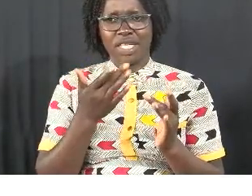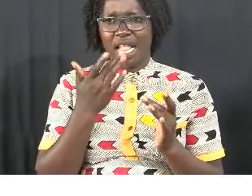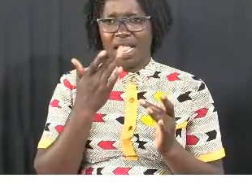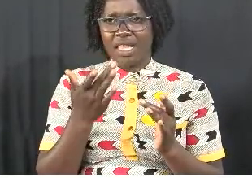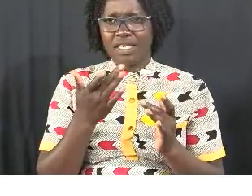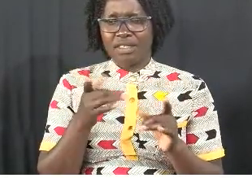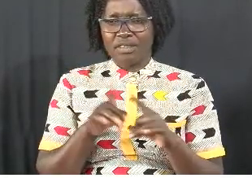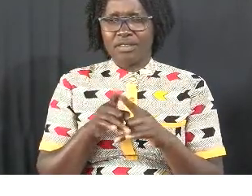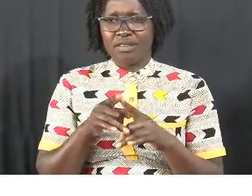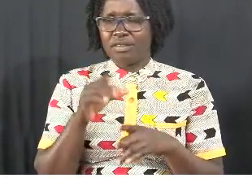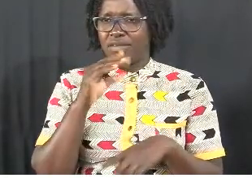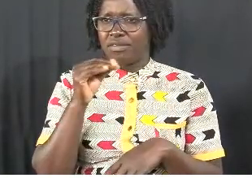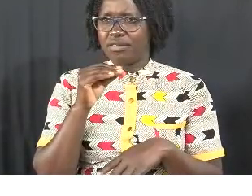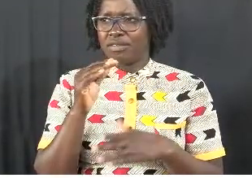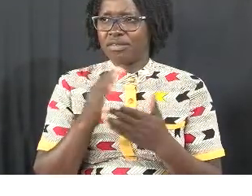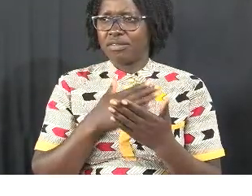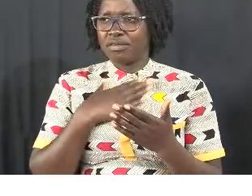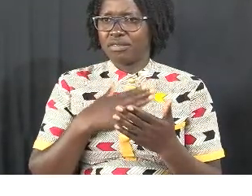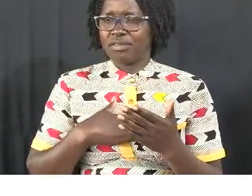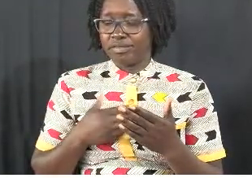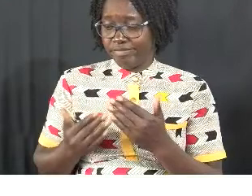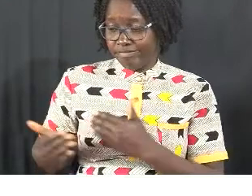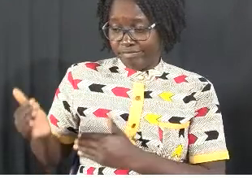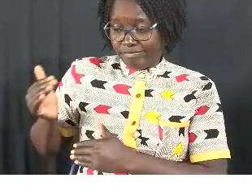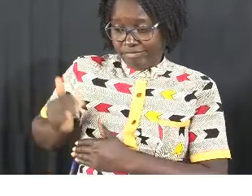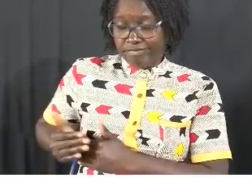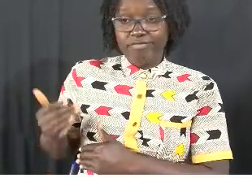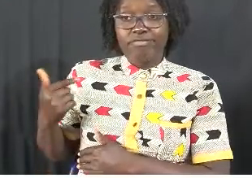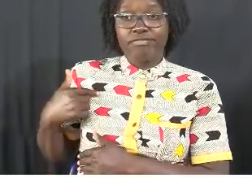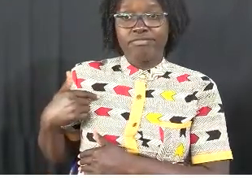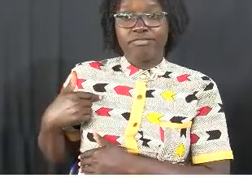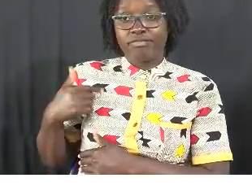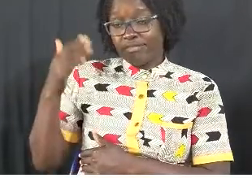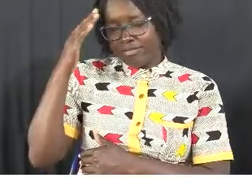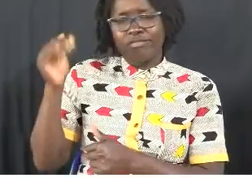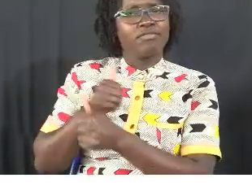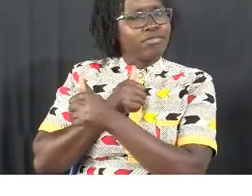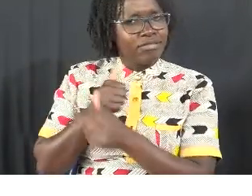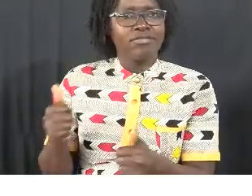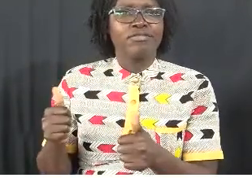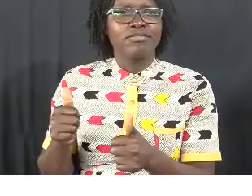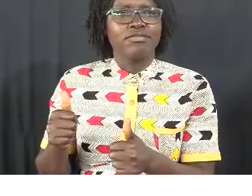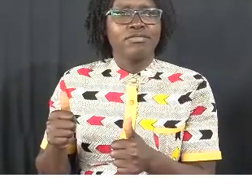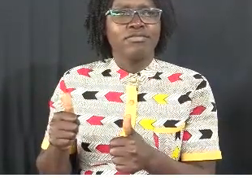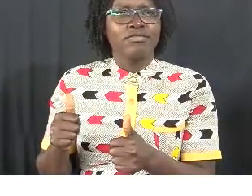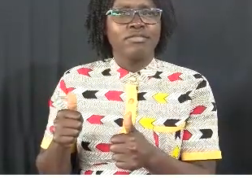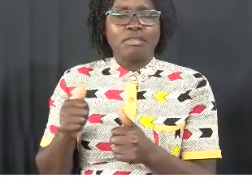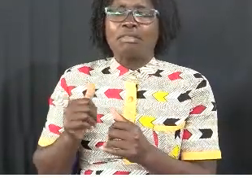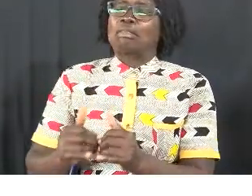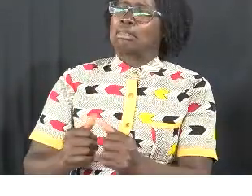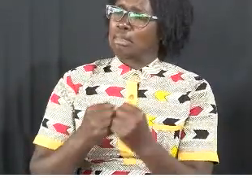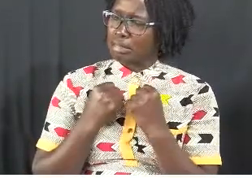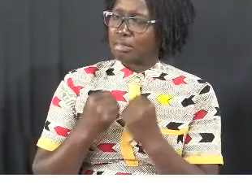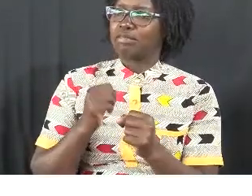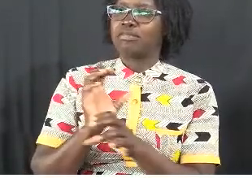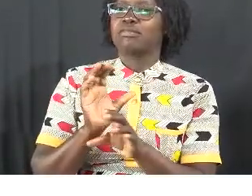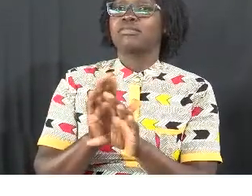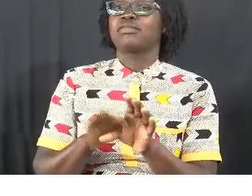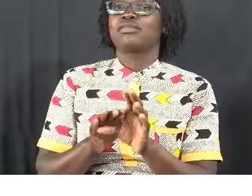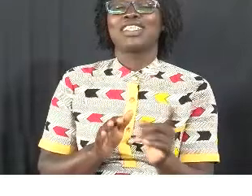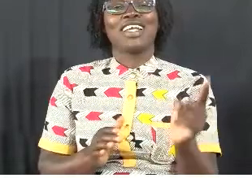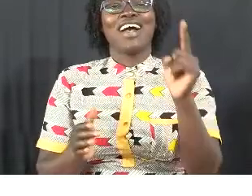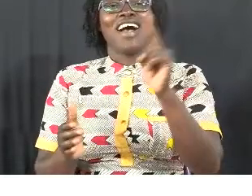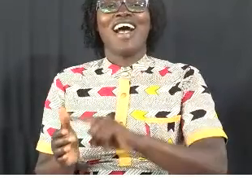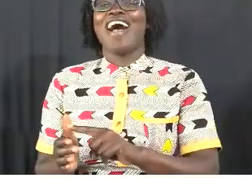still speaking. Somebody else next to me, who I know very well, a staunch church member, said, add that one to me.